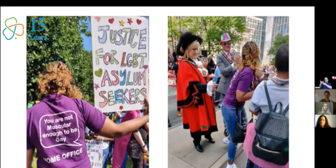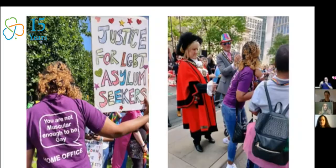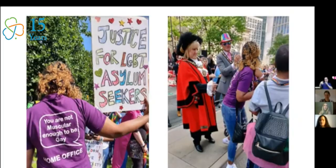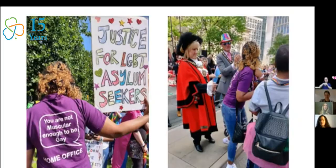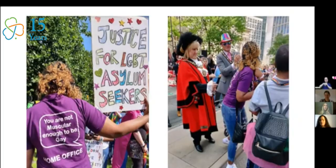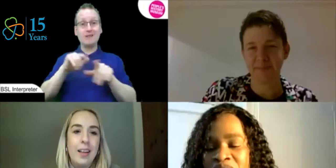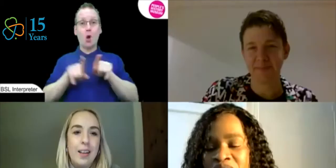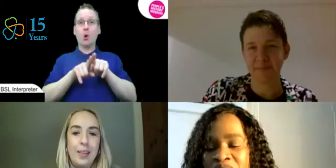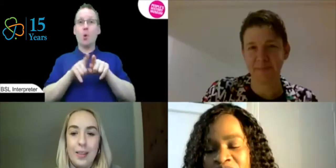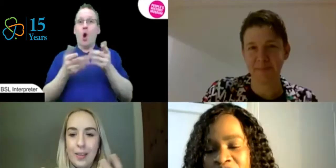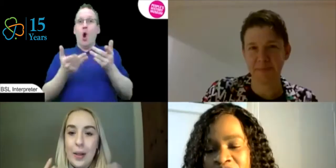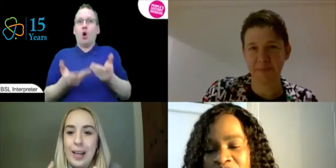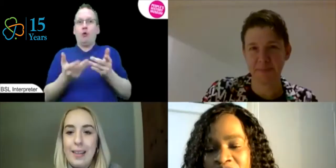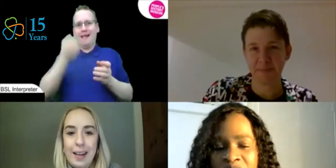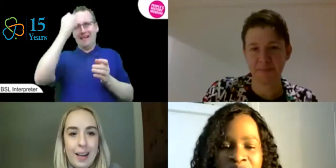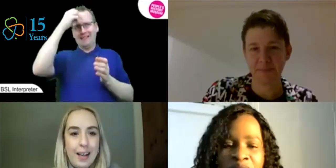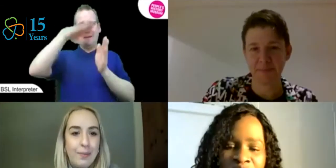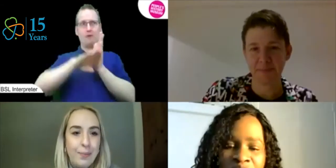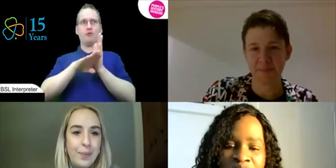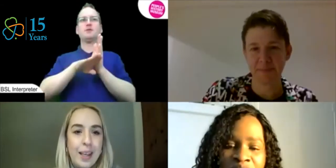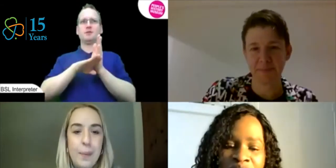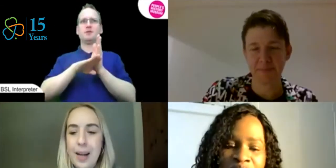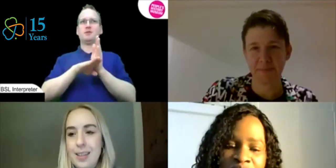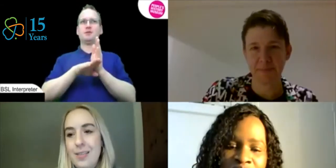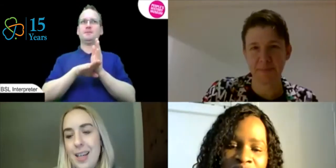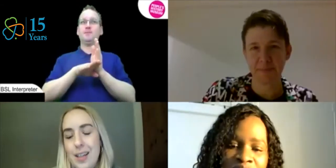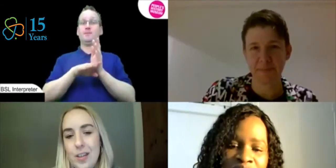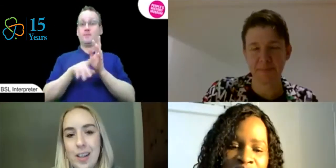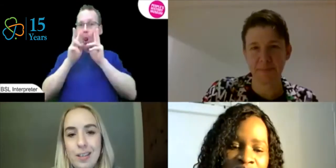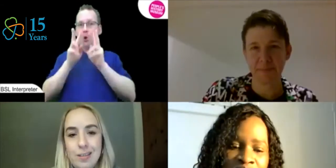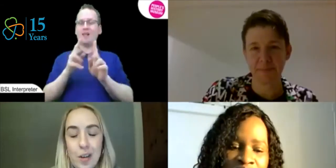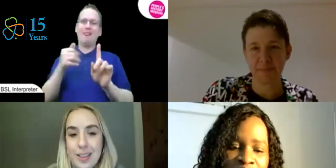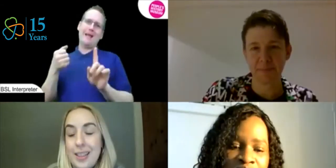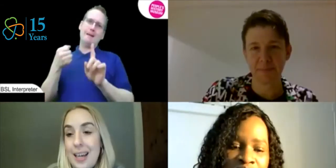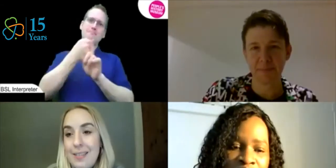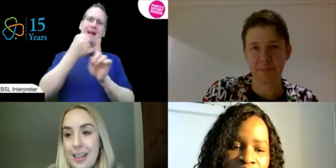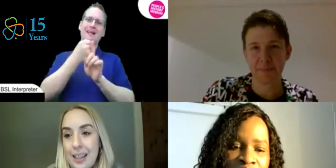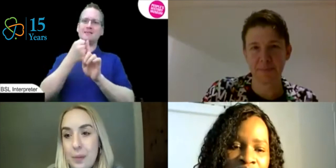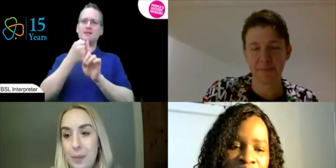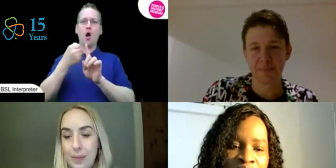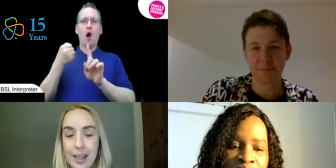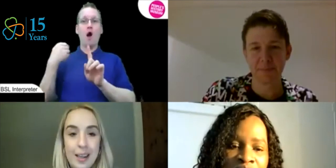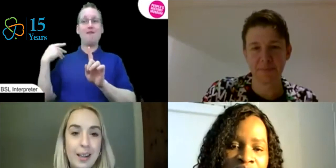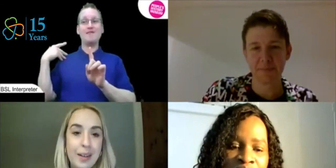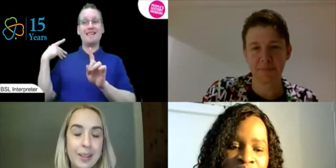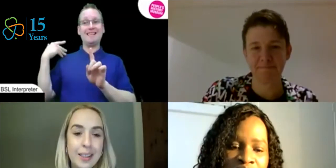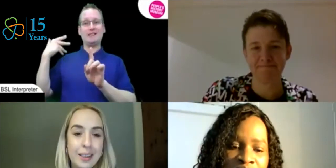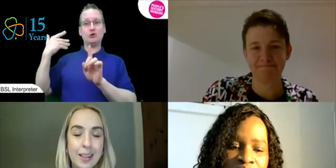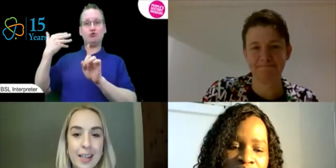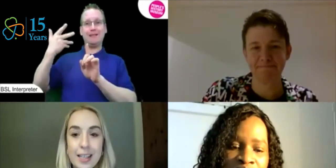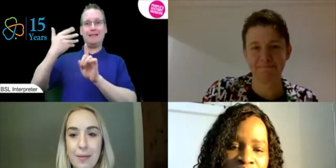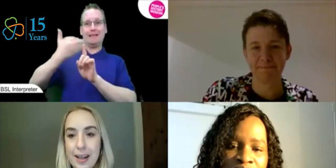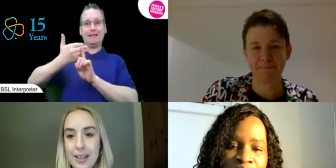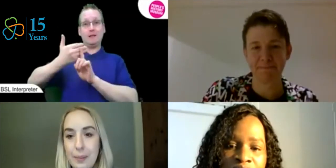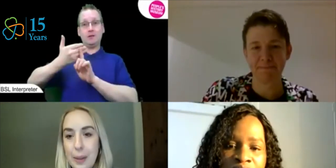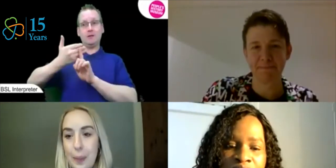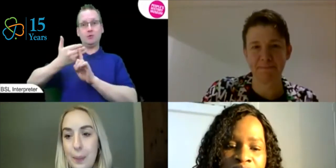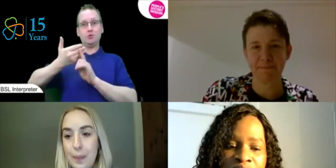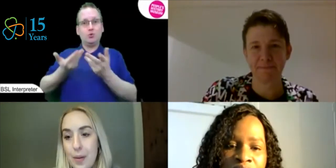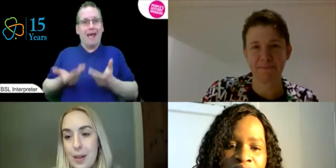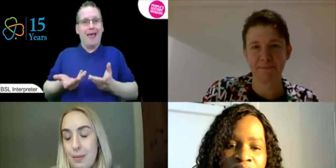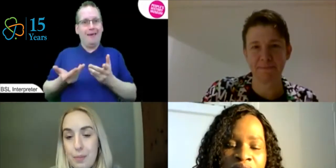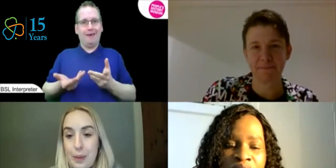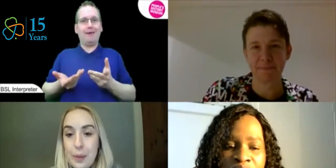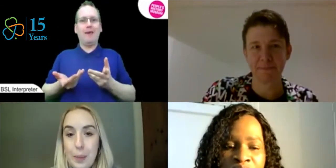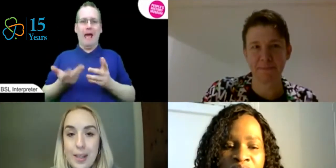experience and kind of looking at that impact of the history on today, really, and yeah, how it still is affecting